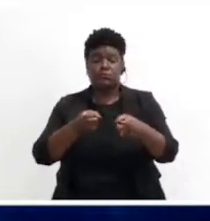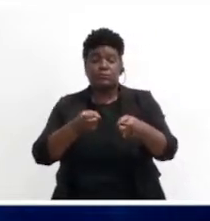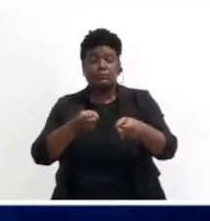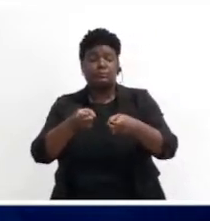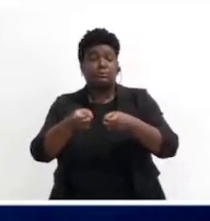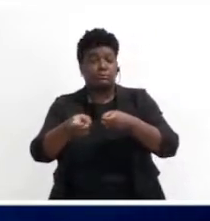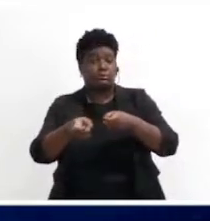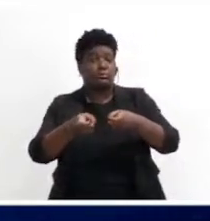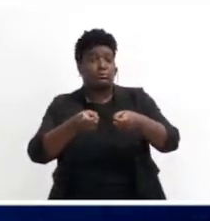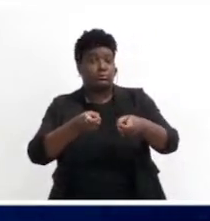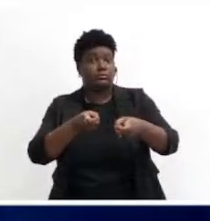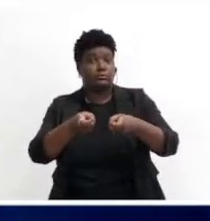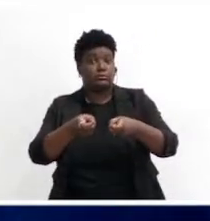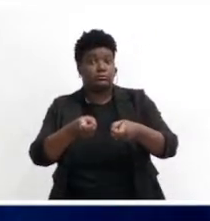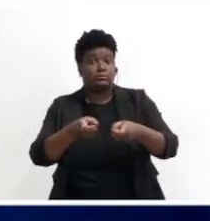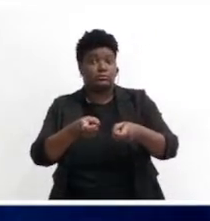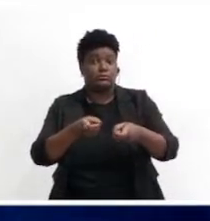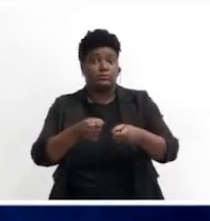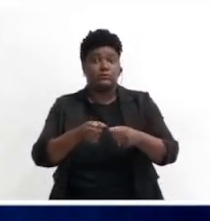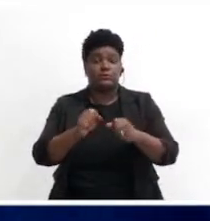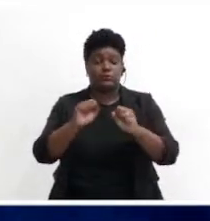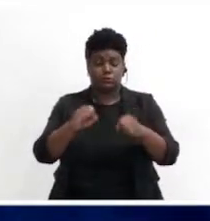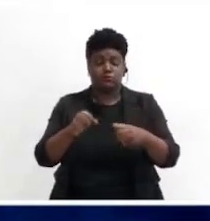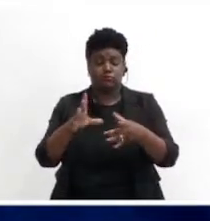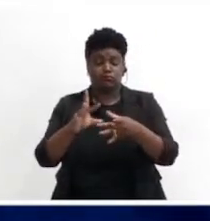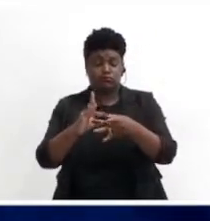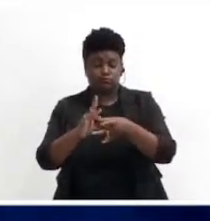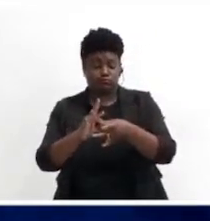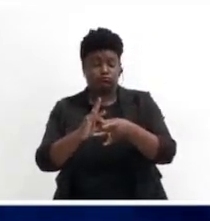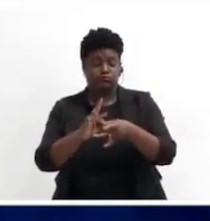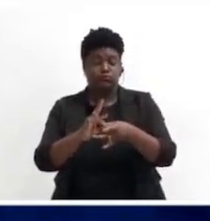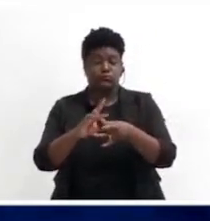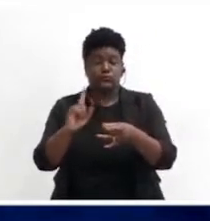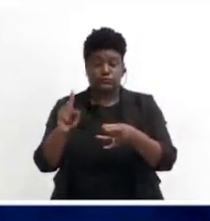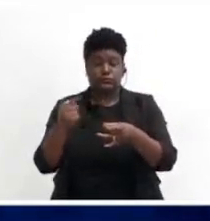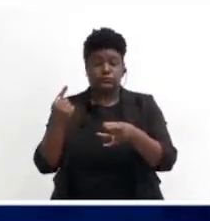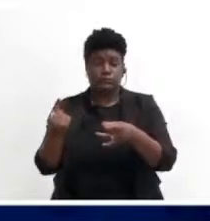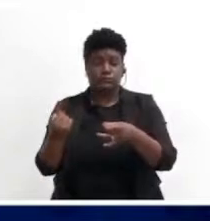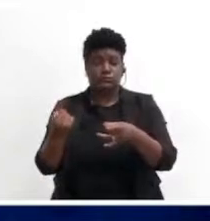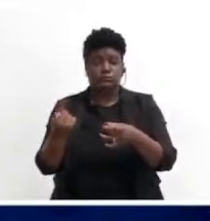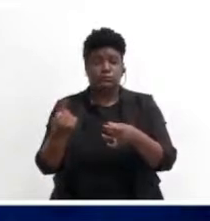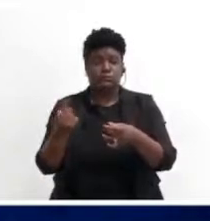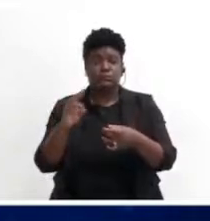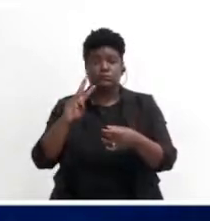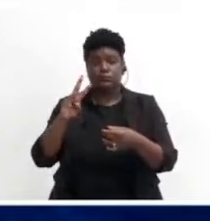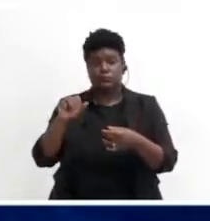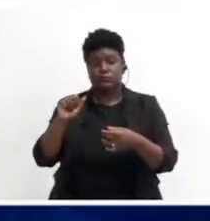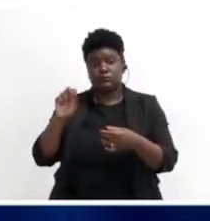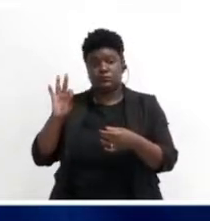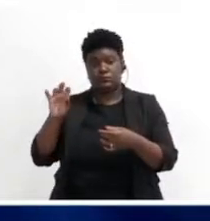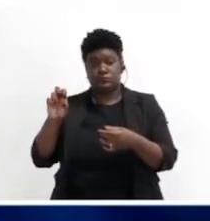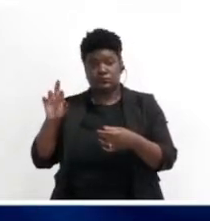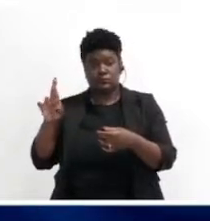first connection in the interior of the wafer, that bond interface of the